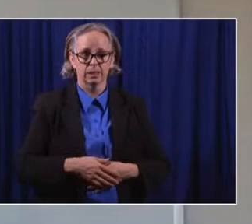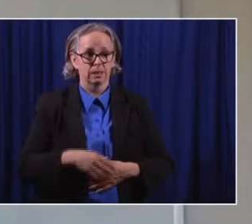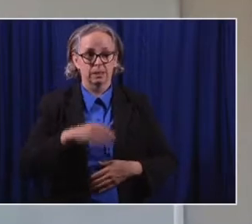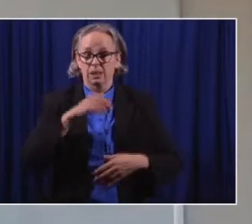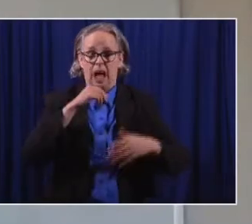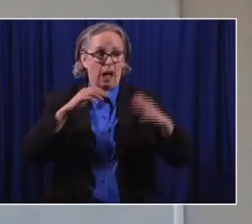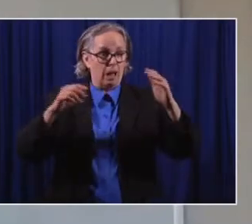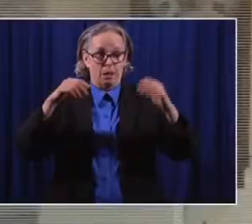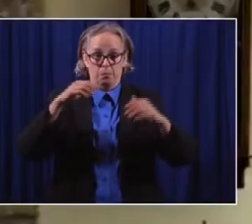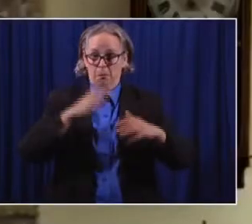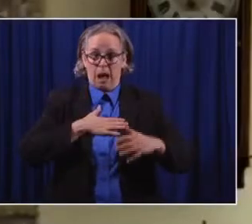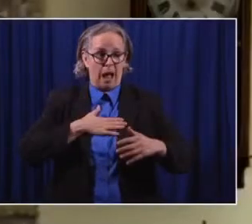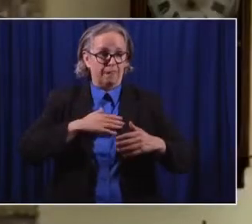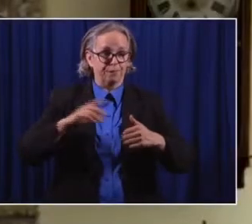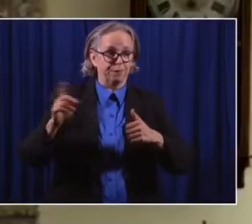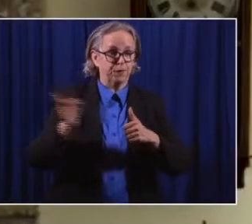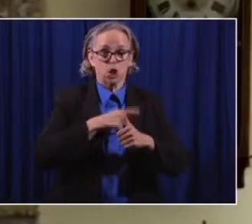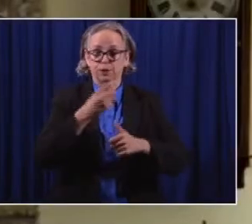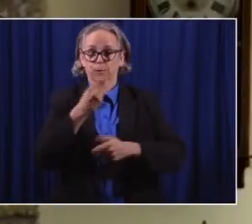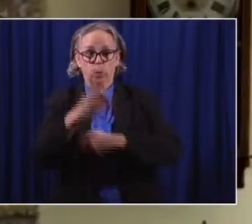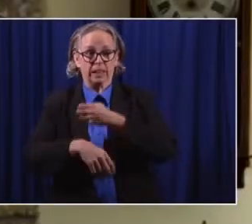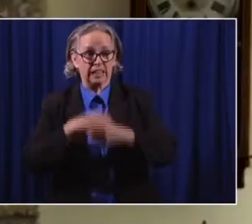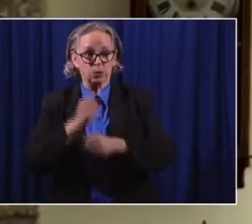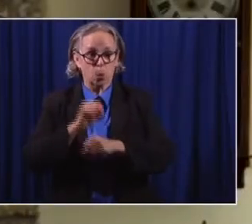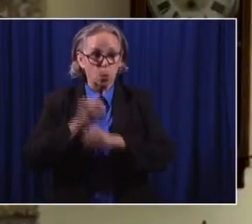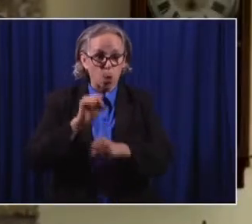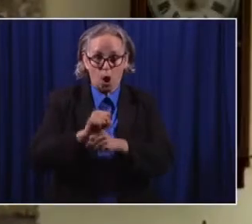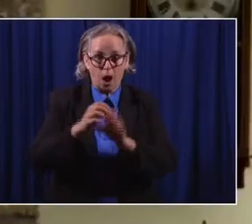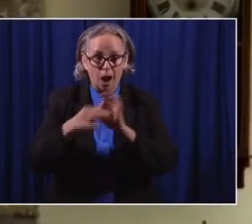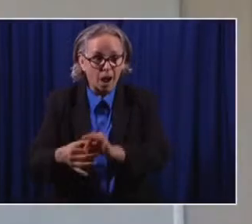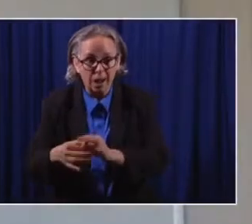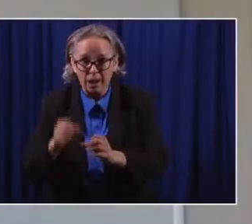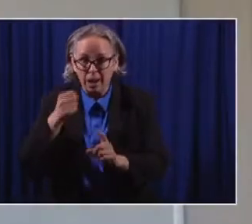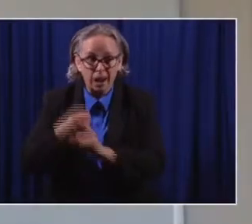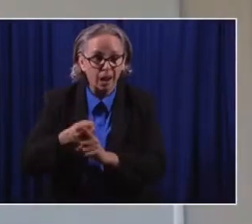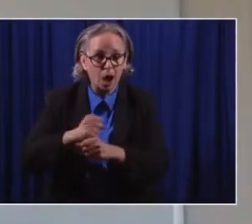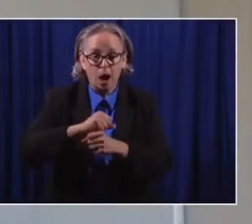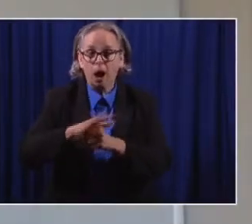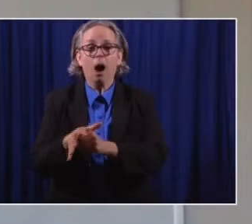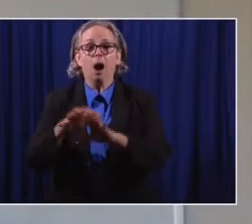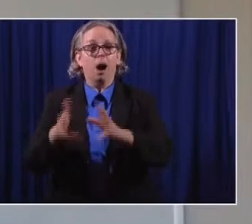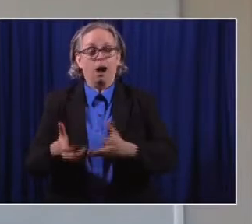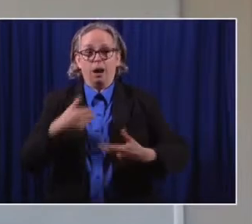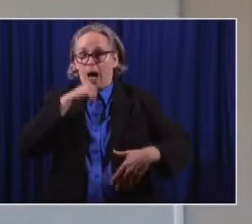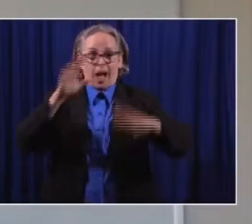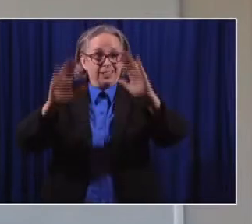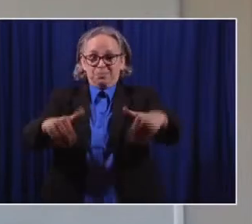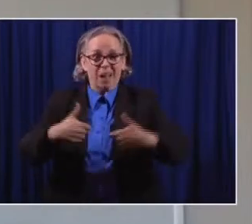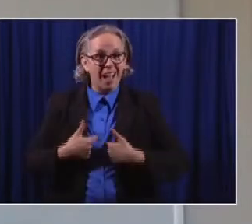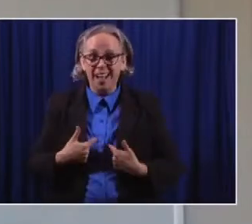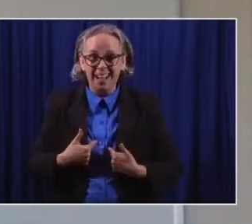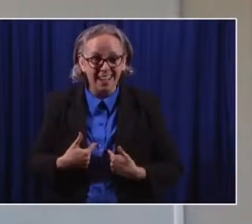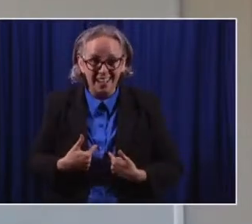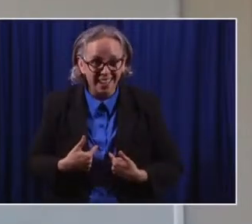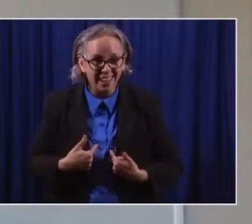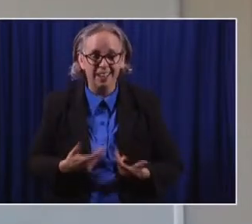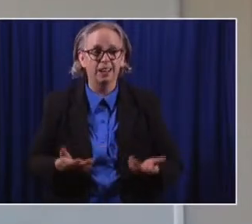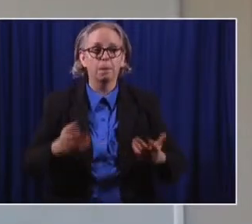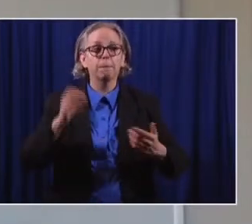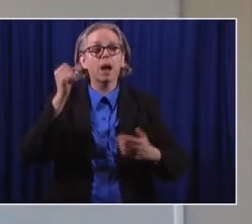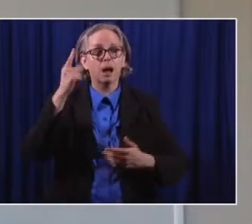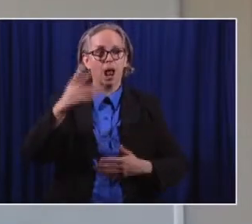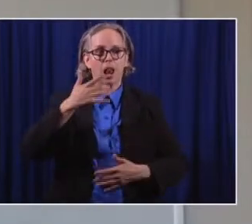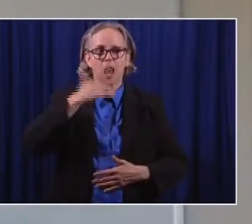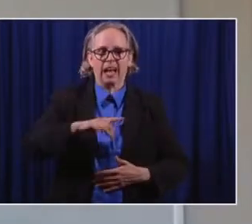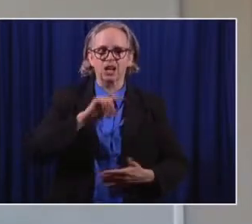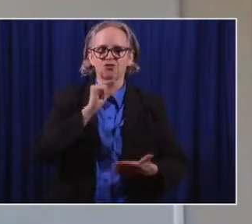couple of years of working in a local health department, but, Kent State got my mindset right, and I'm ready for